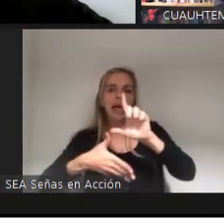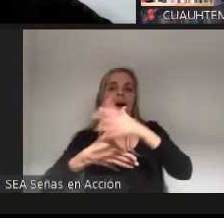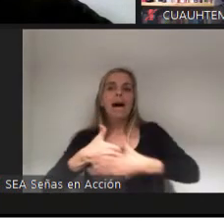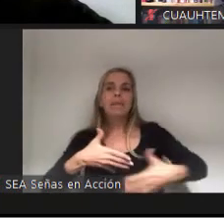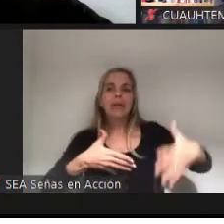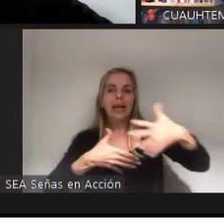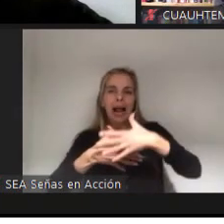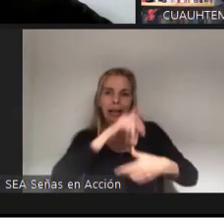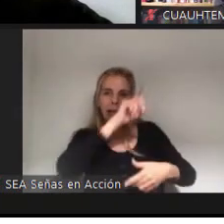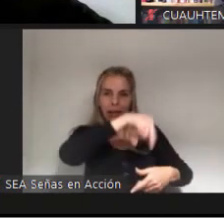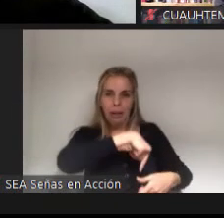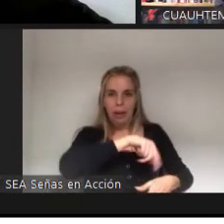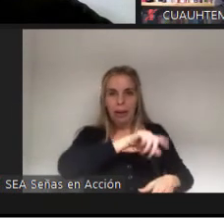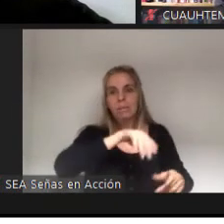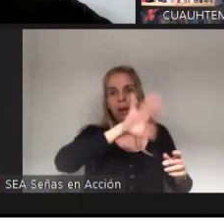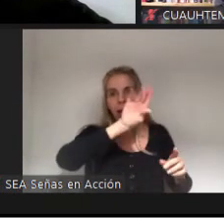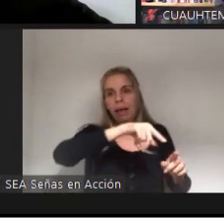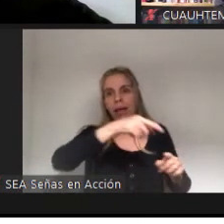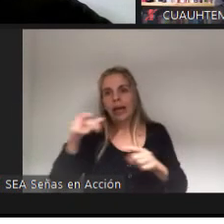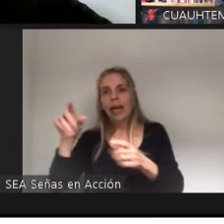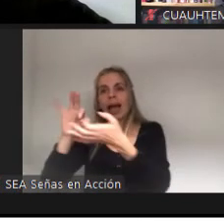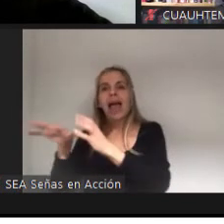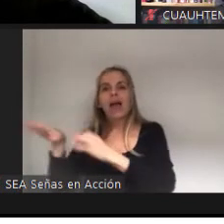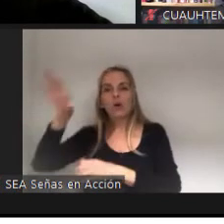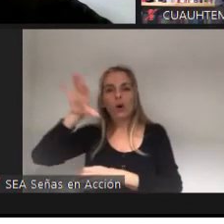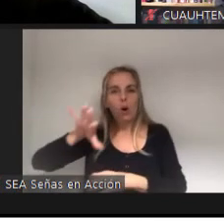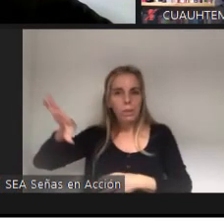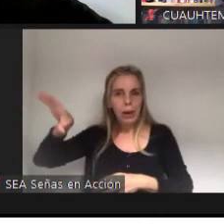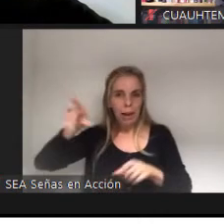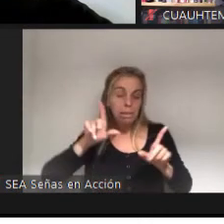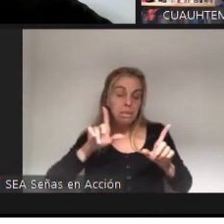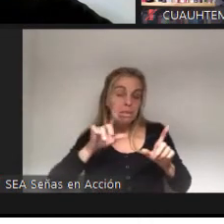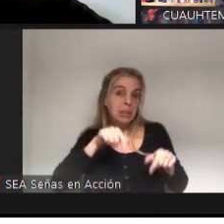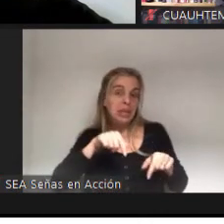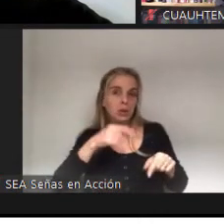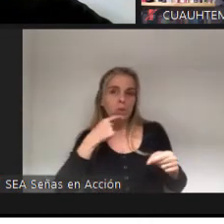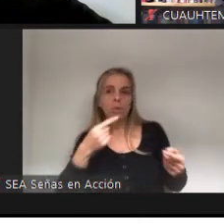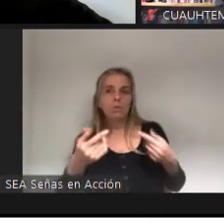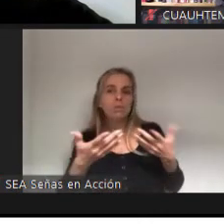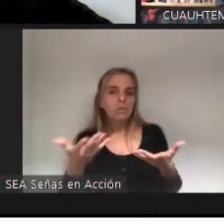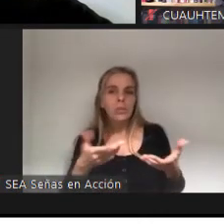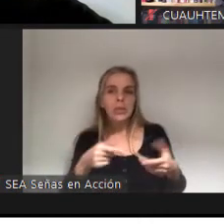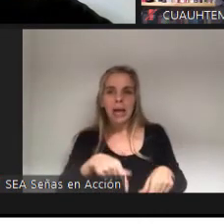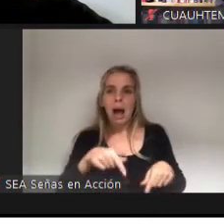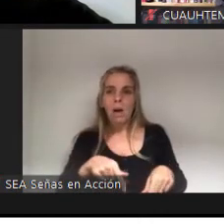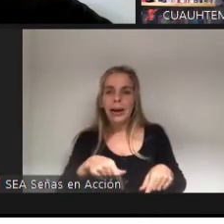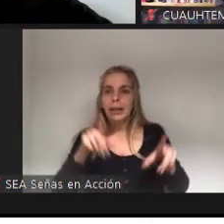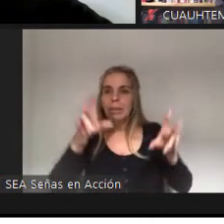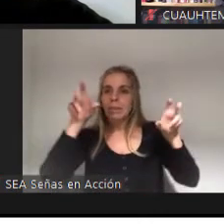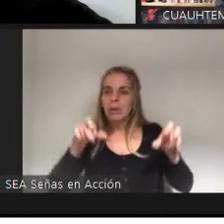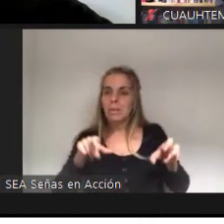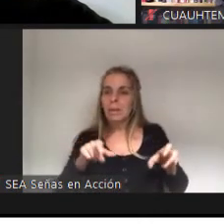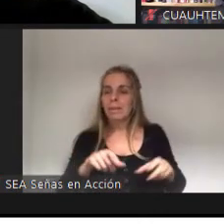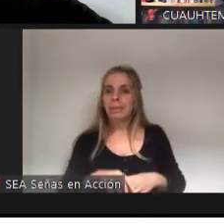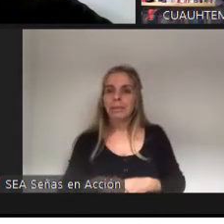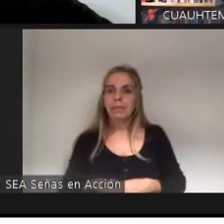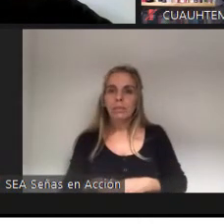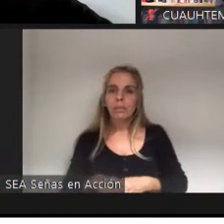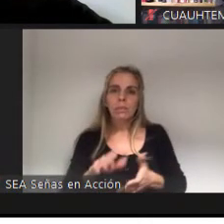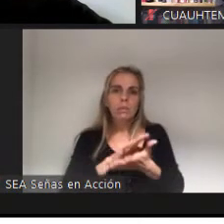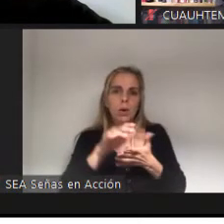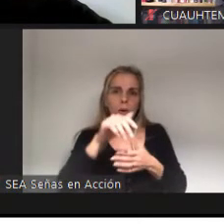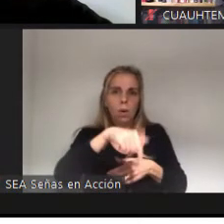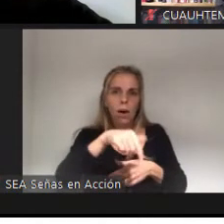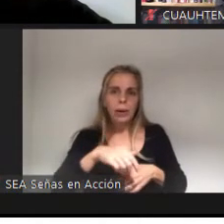often from Latin American countries rather than from Europe, if that is the discussion that will take place or that will